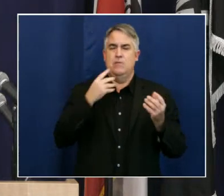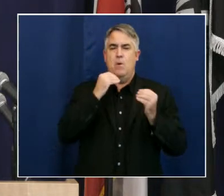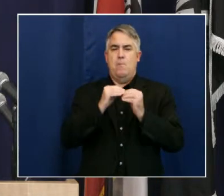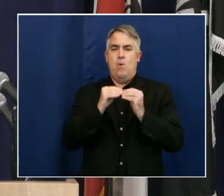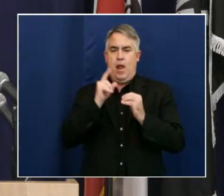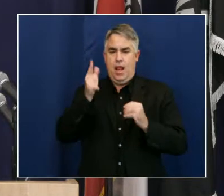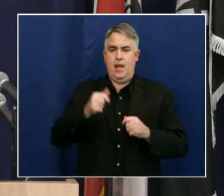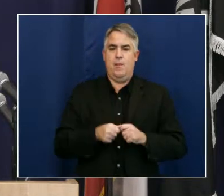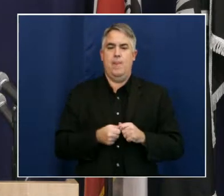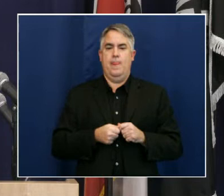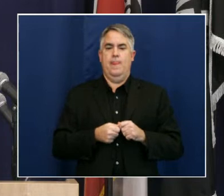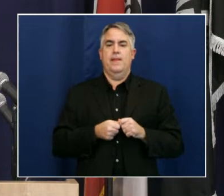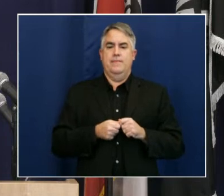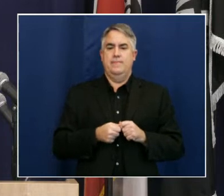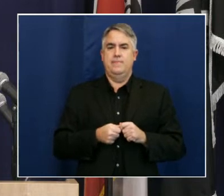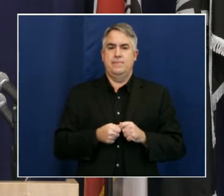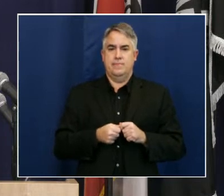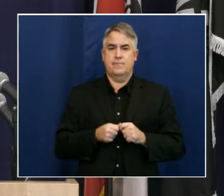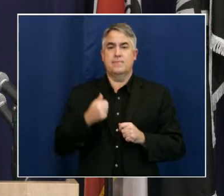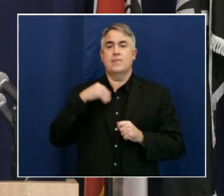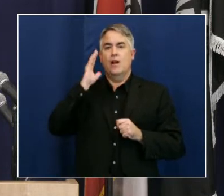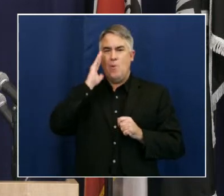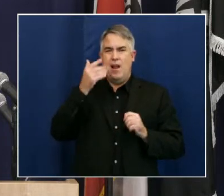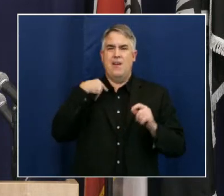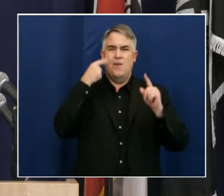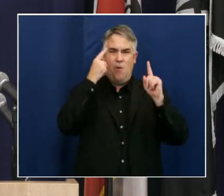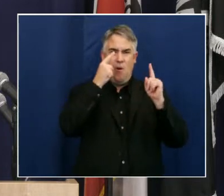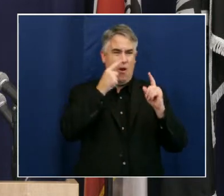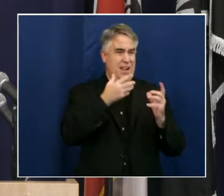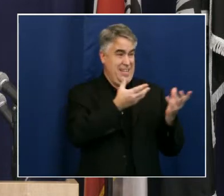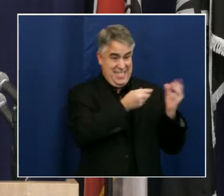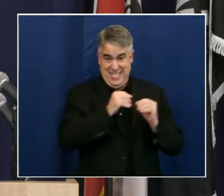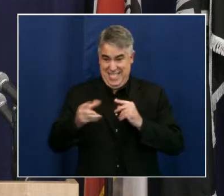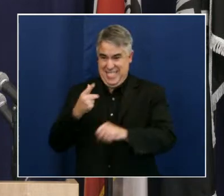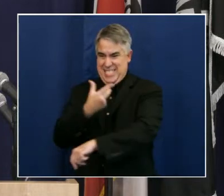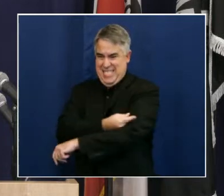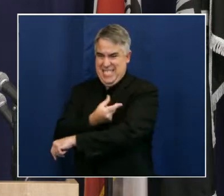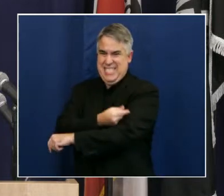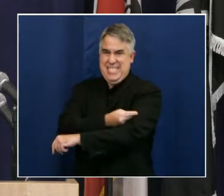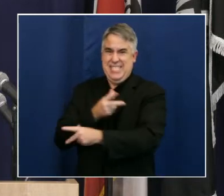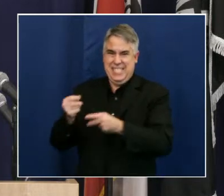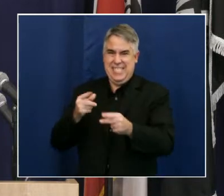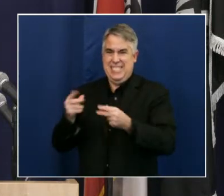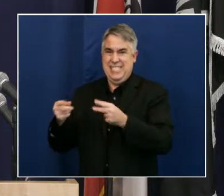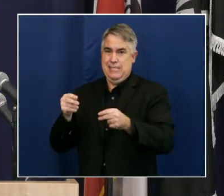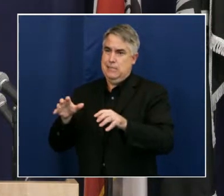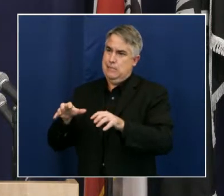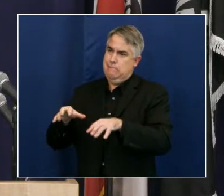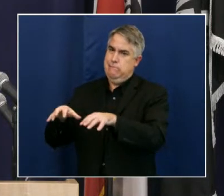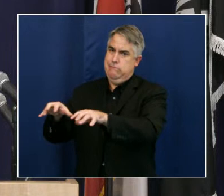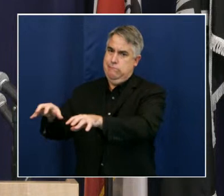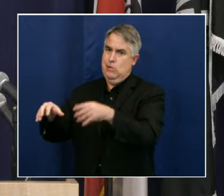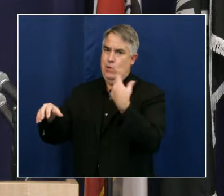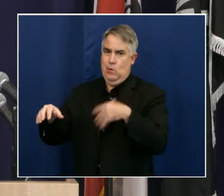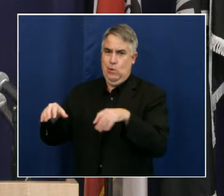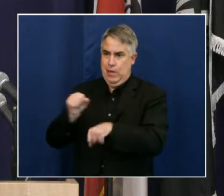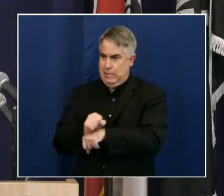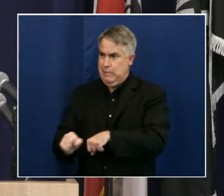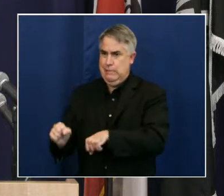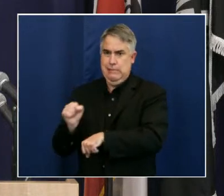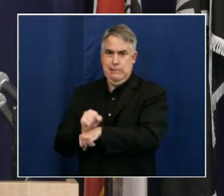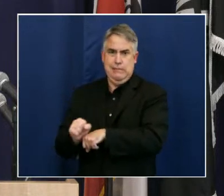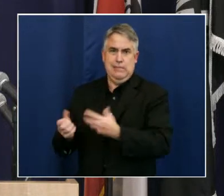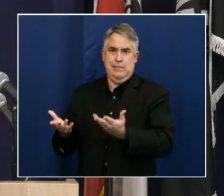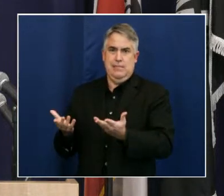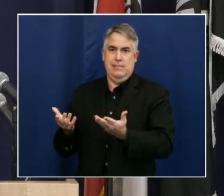we had a long way to go based on the vaccines that were available. And then today the state announced they're opening up to 65 and older.